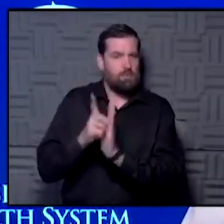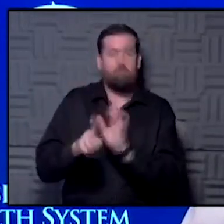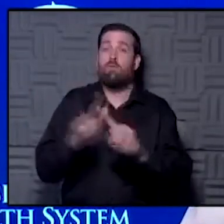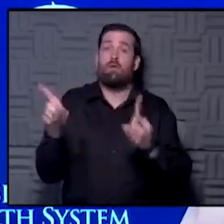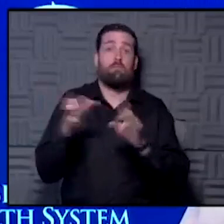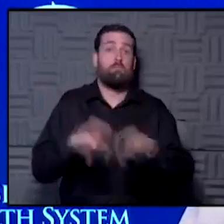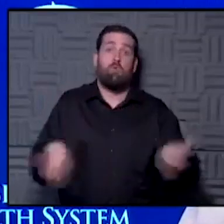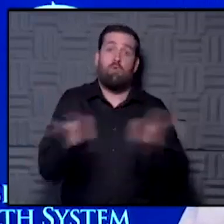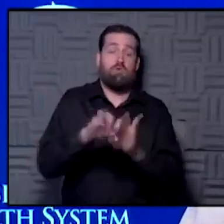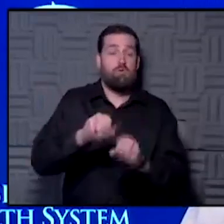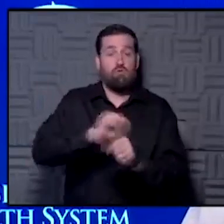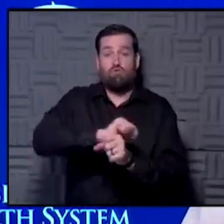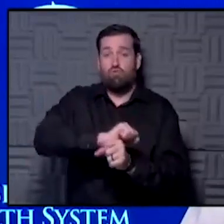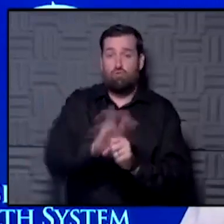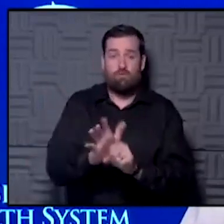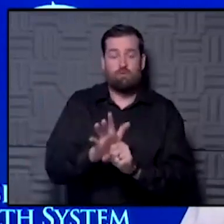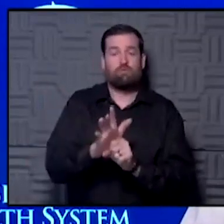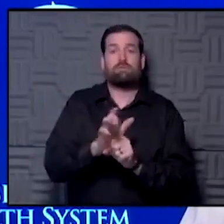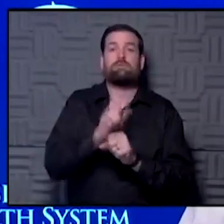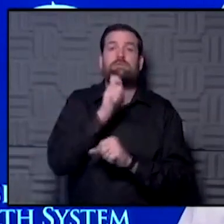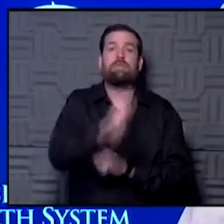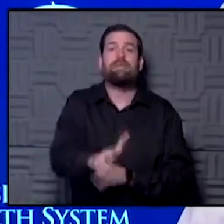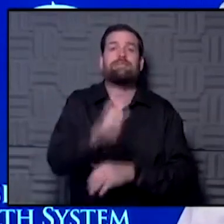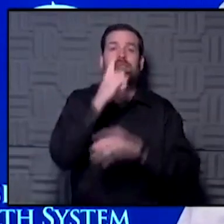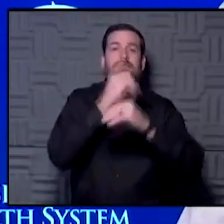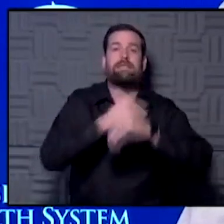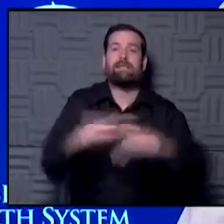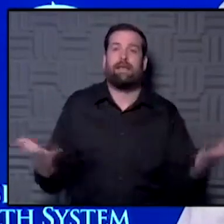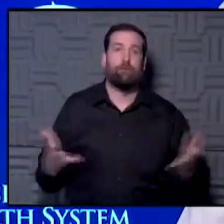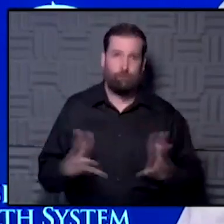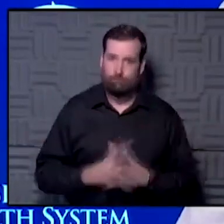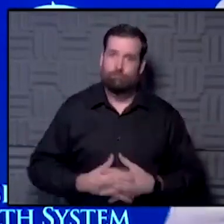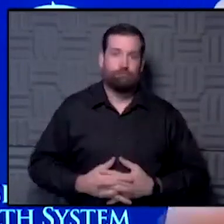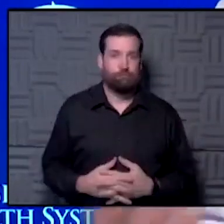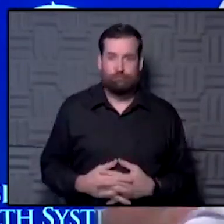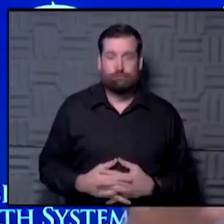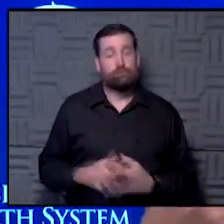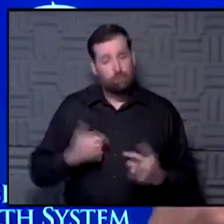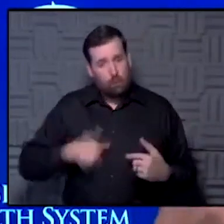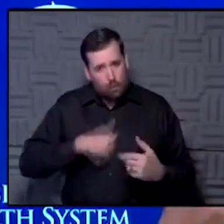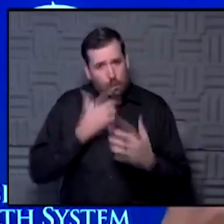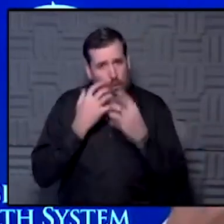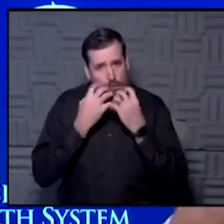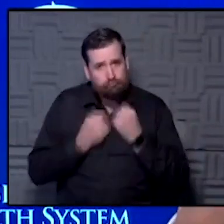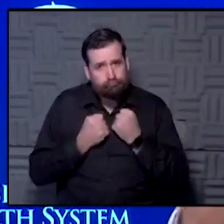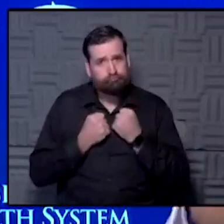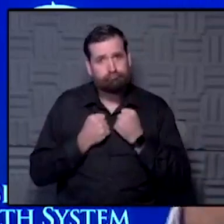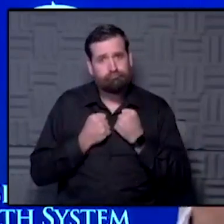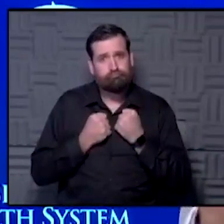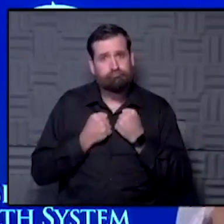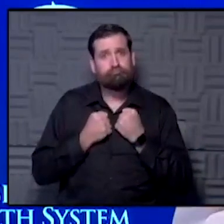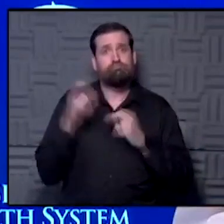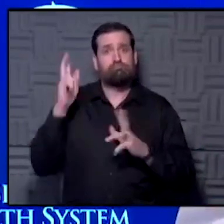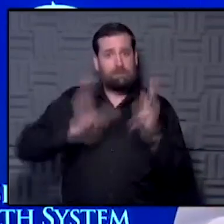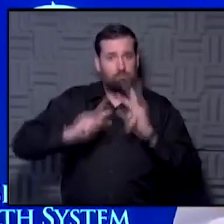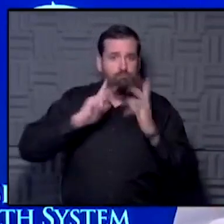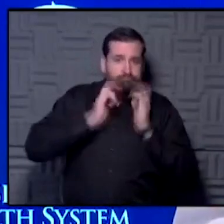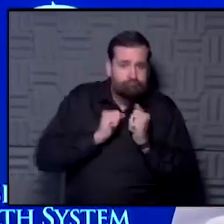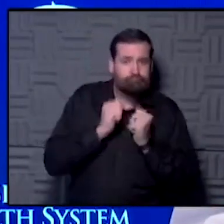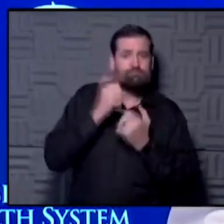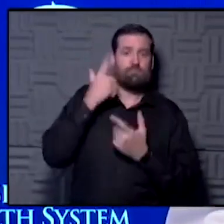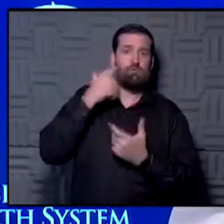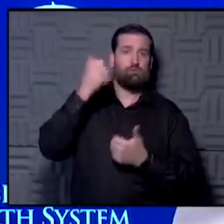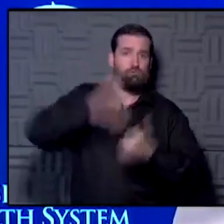principle. Coronavirus does not care. We care, right? We care. People care. We care for each